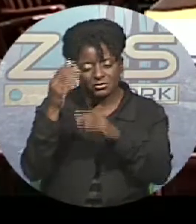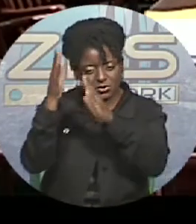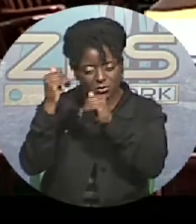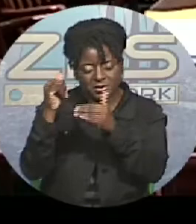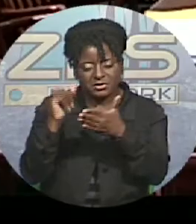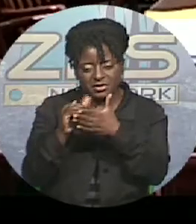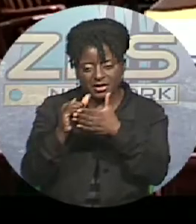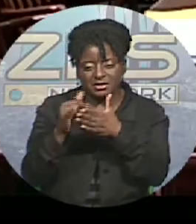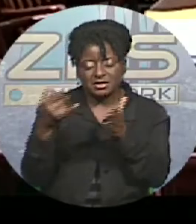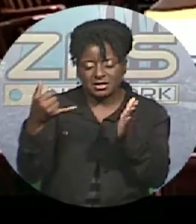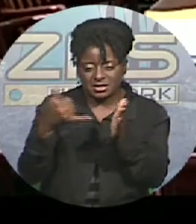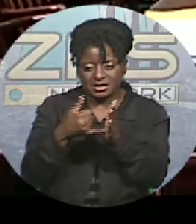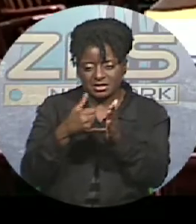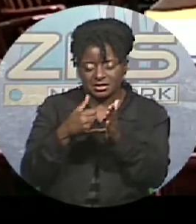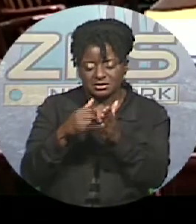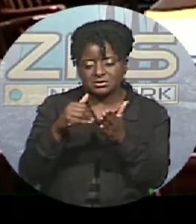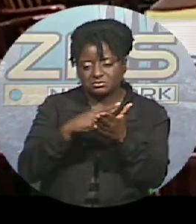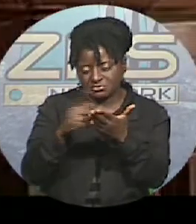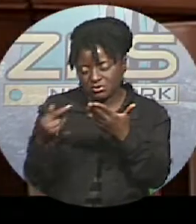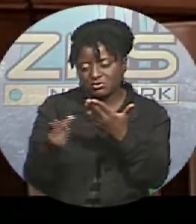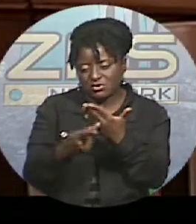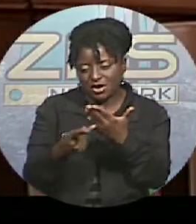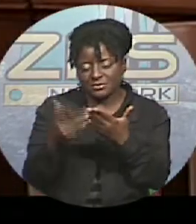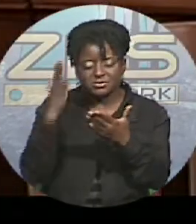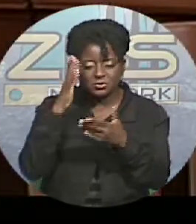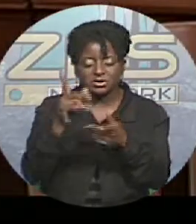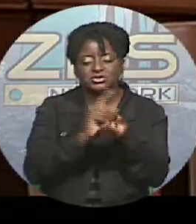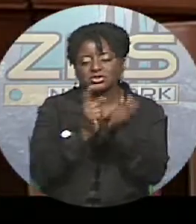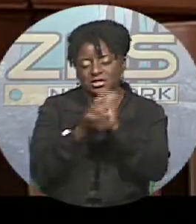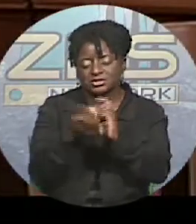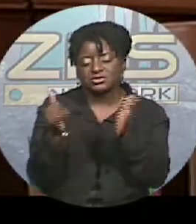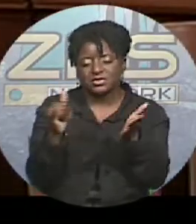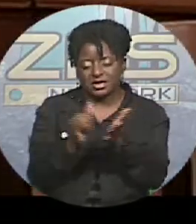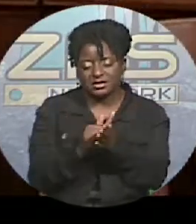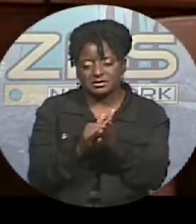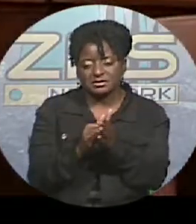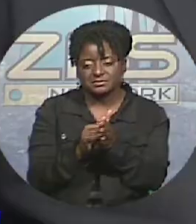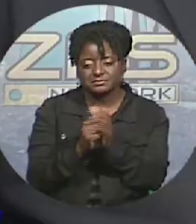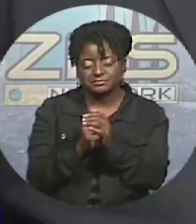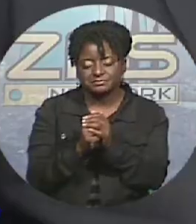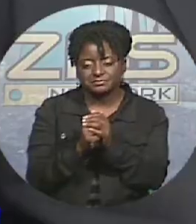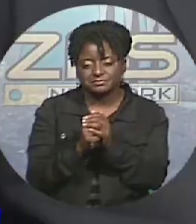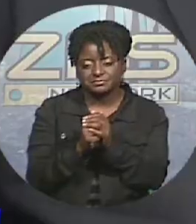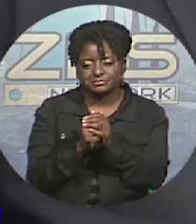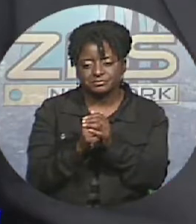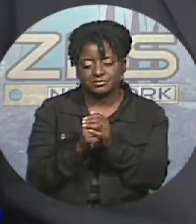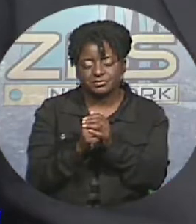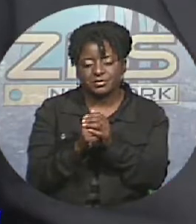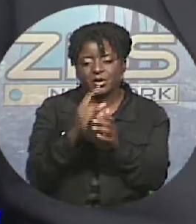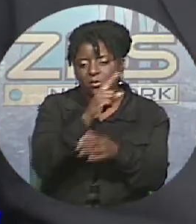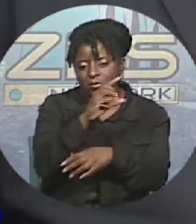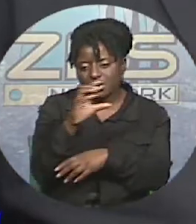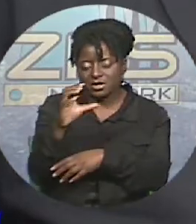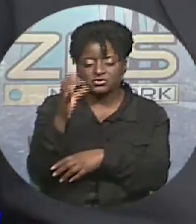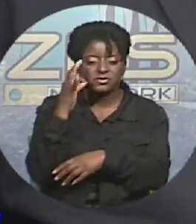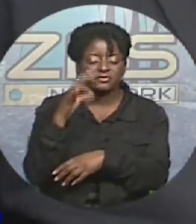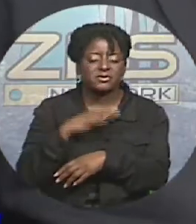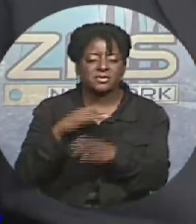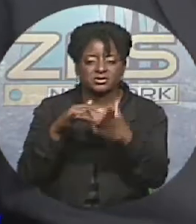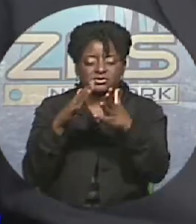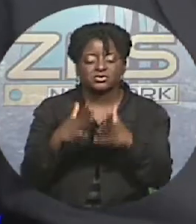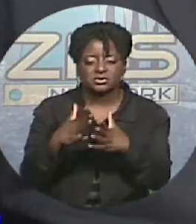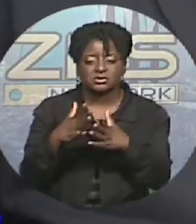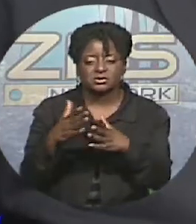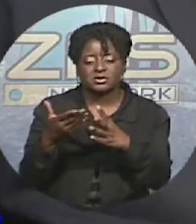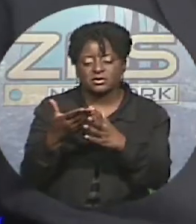that it's putting in place will change that. Keisha Adderley, ZNS Network News. 100 female students from schools throughout